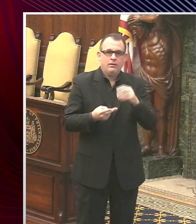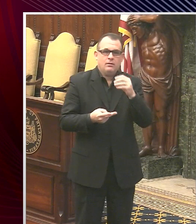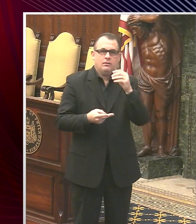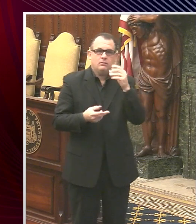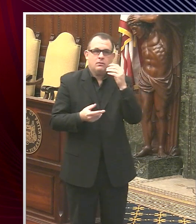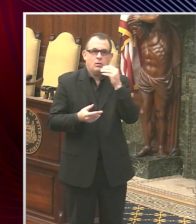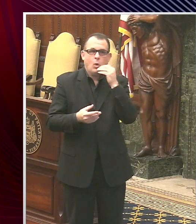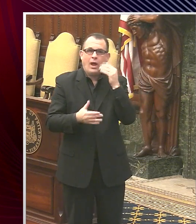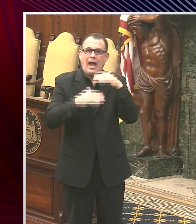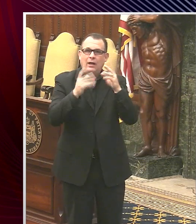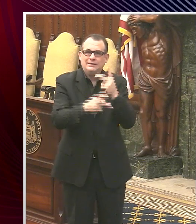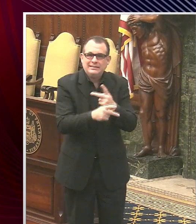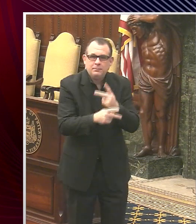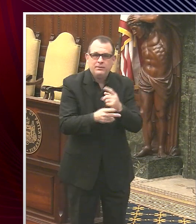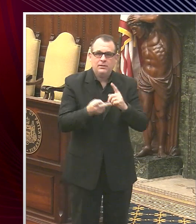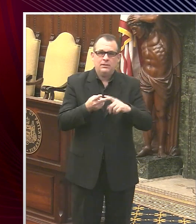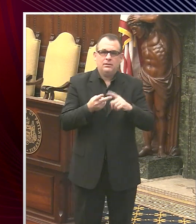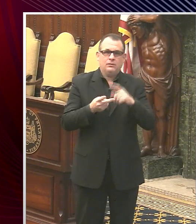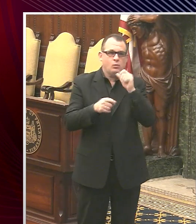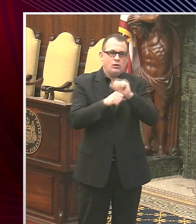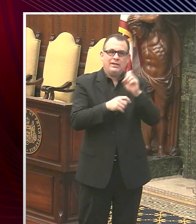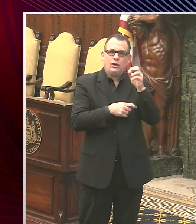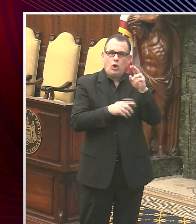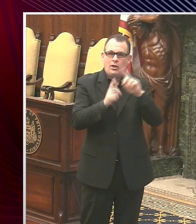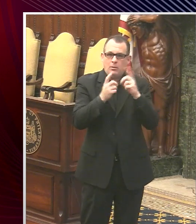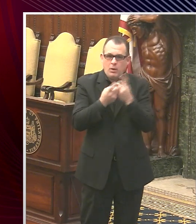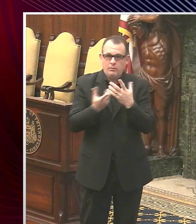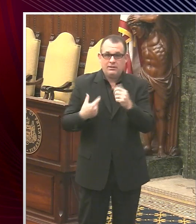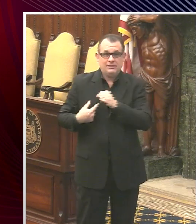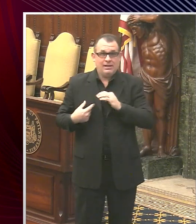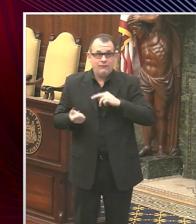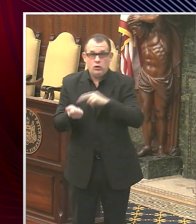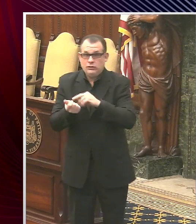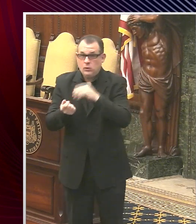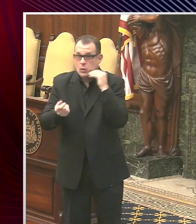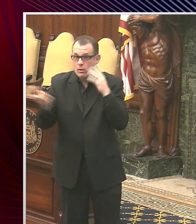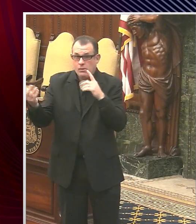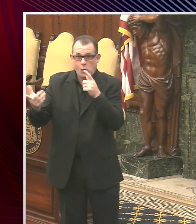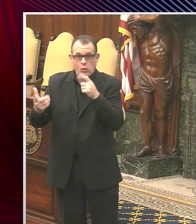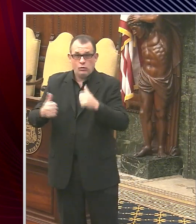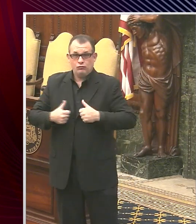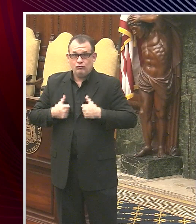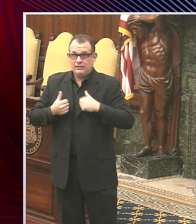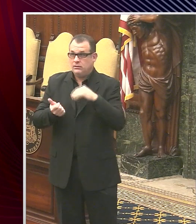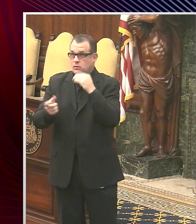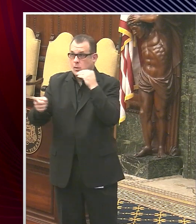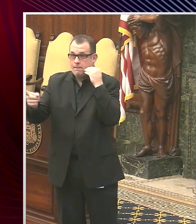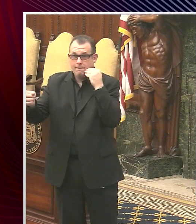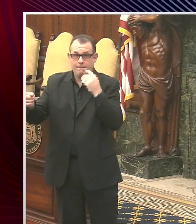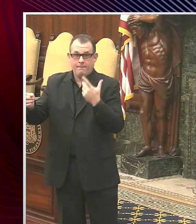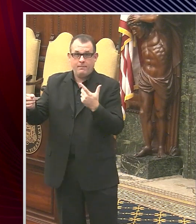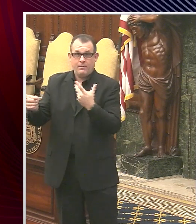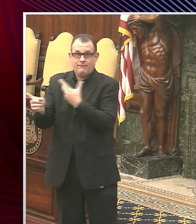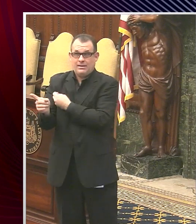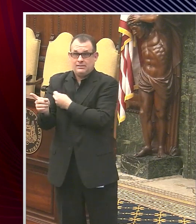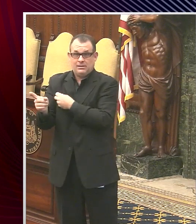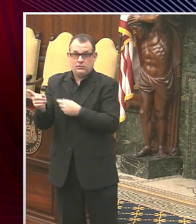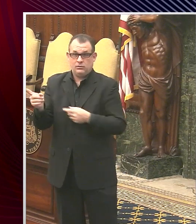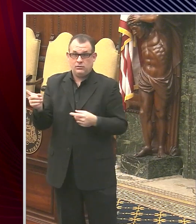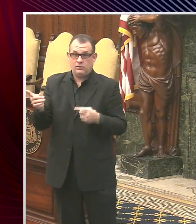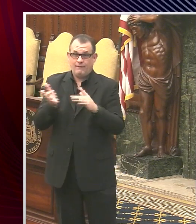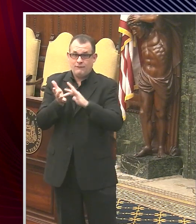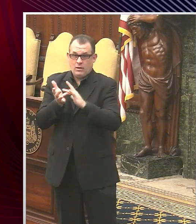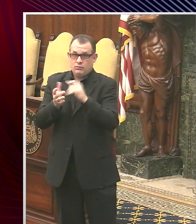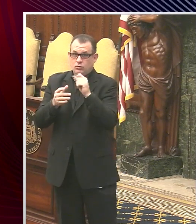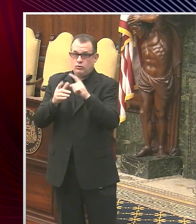workers. The staff at nursing homes, along with their residents, that vaccination initiative conducted by pharmacies started